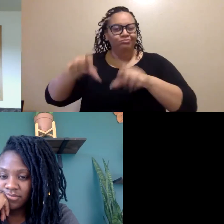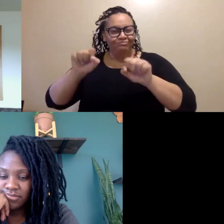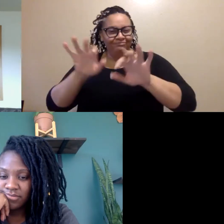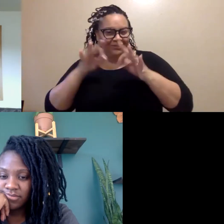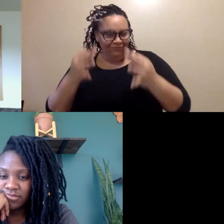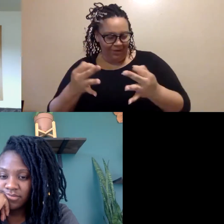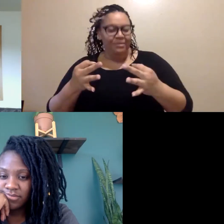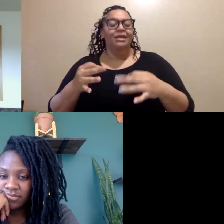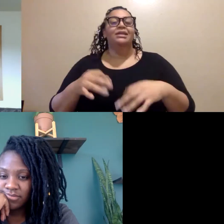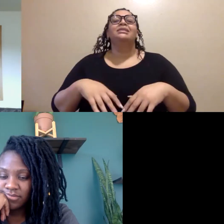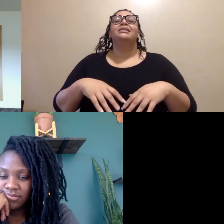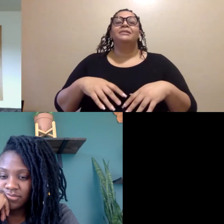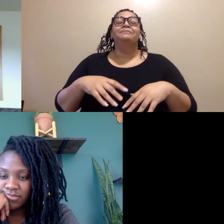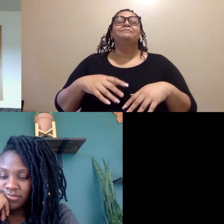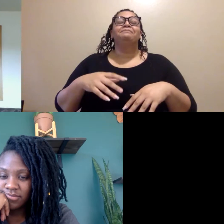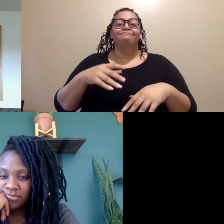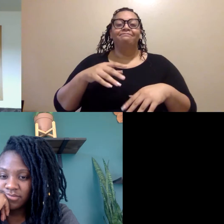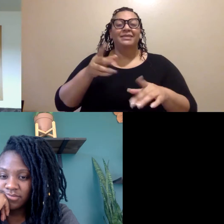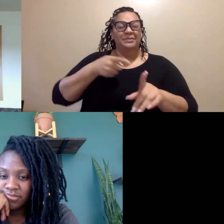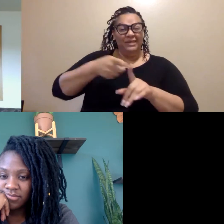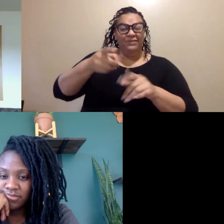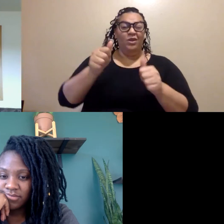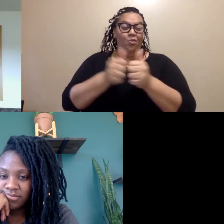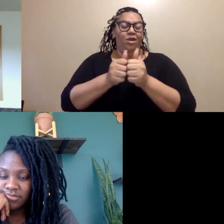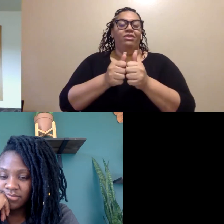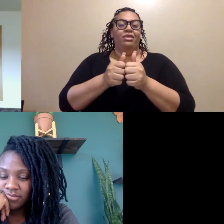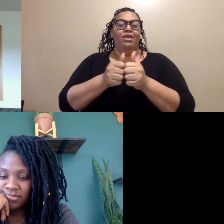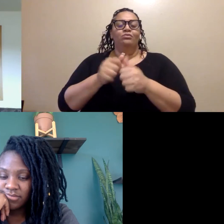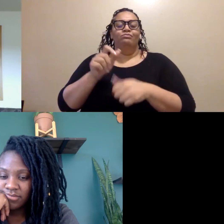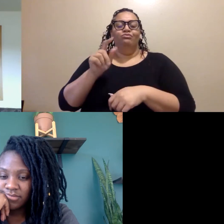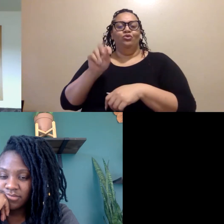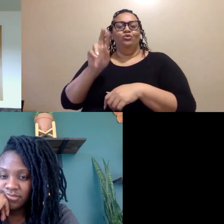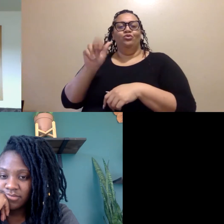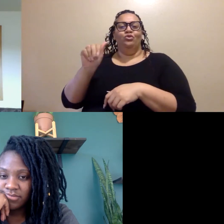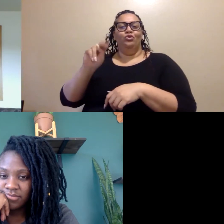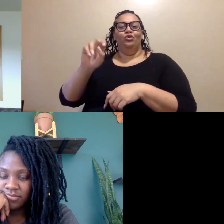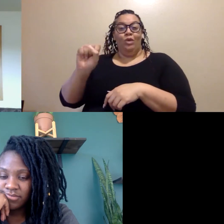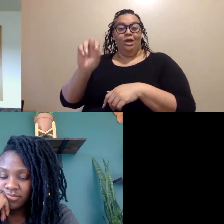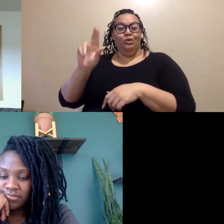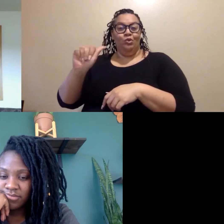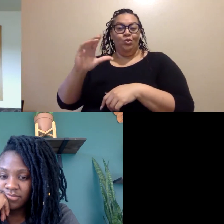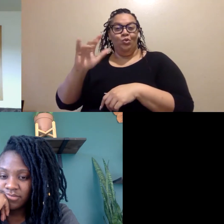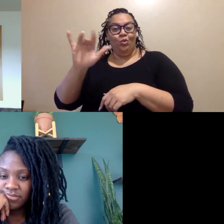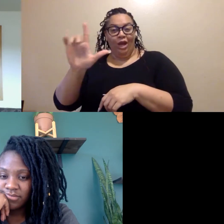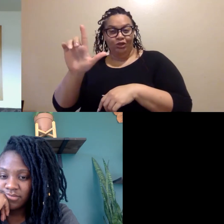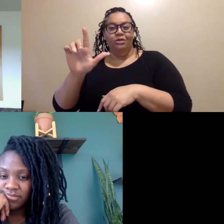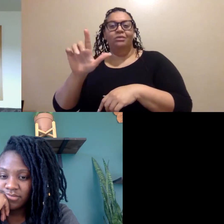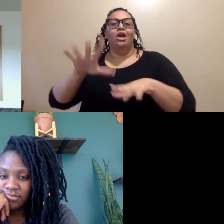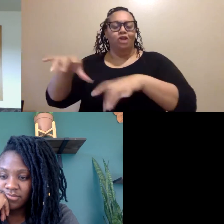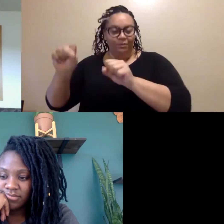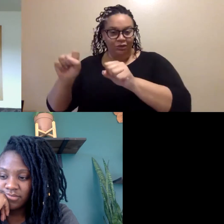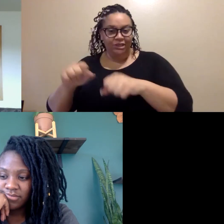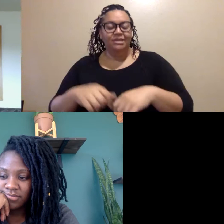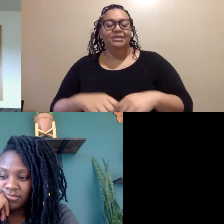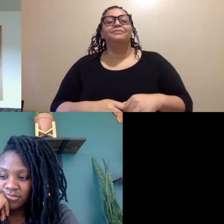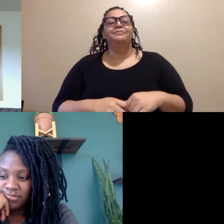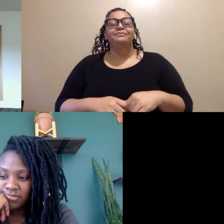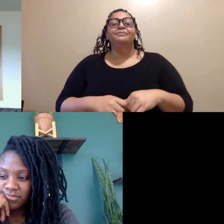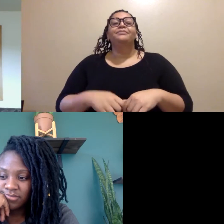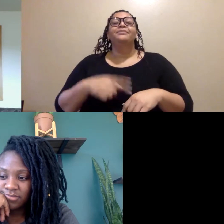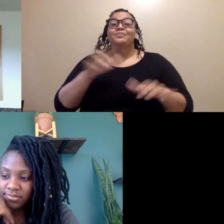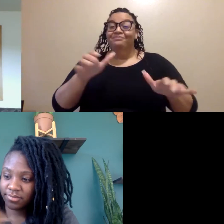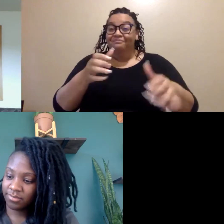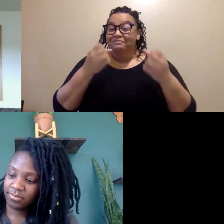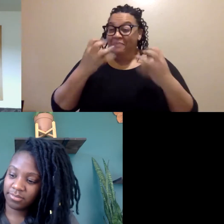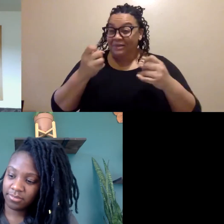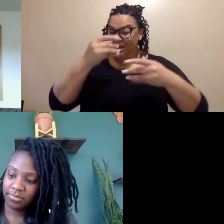especially within transracial adoption. She consults with organizations and programs seeking clinical training as it relates to justice,